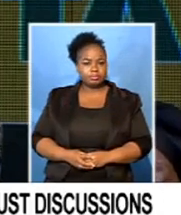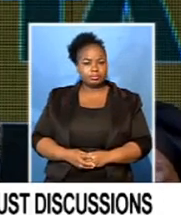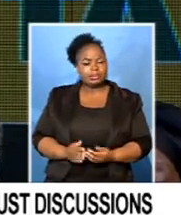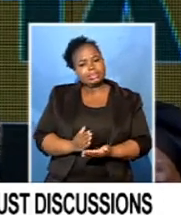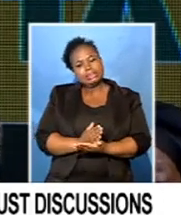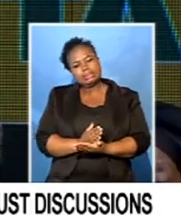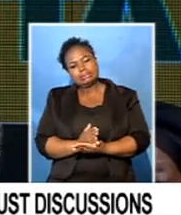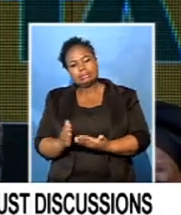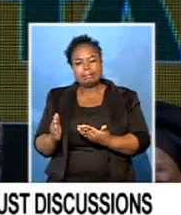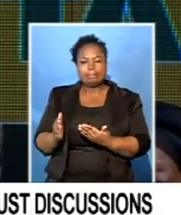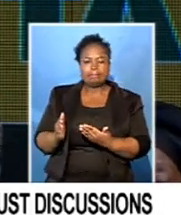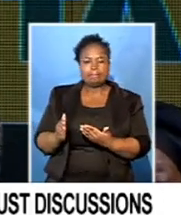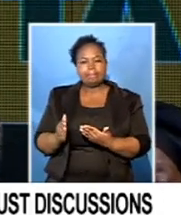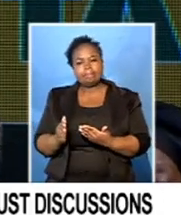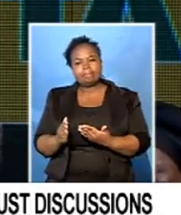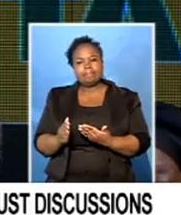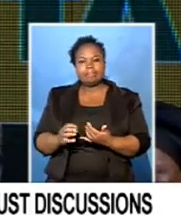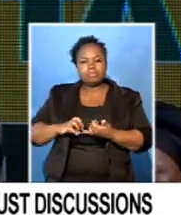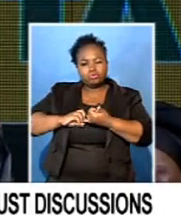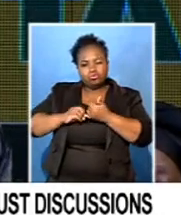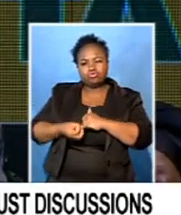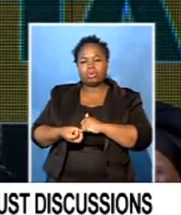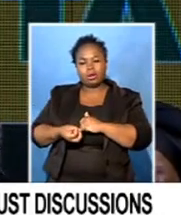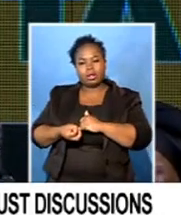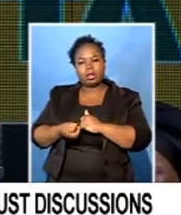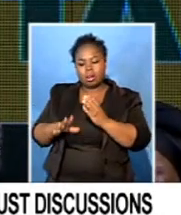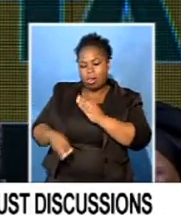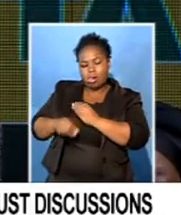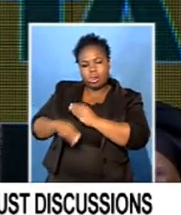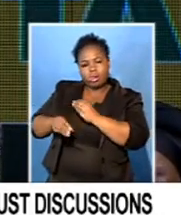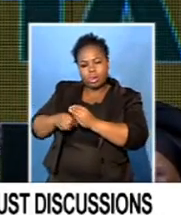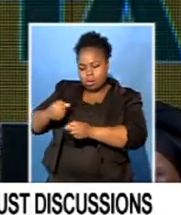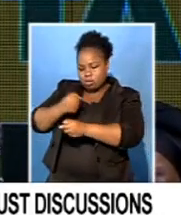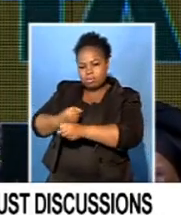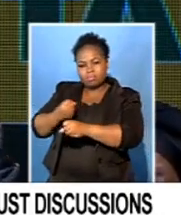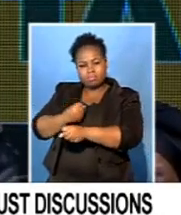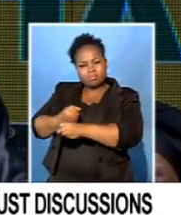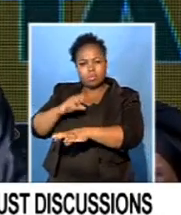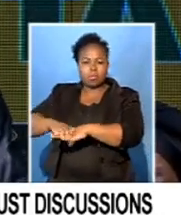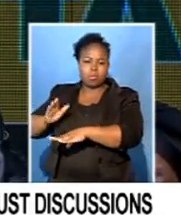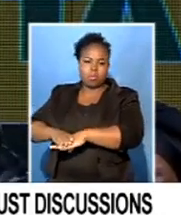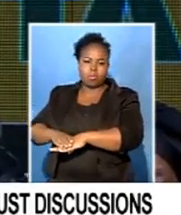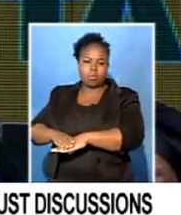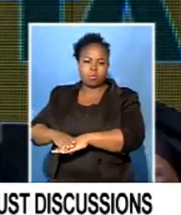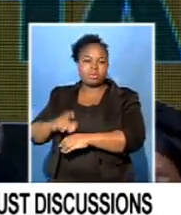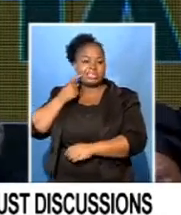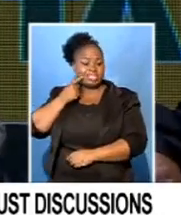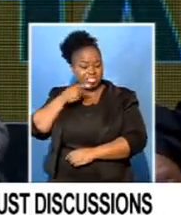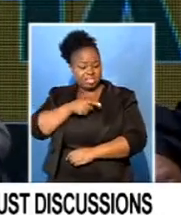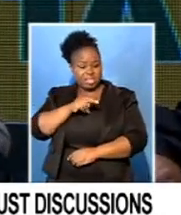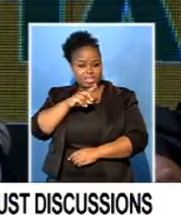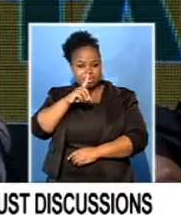some extraordinary measures are necessary to move the NDP forward